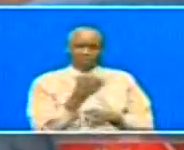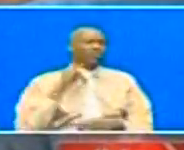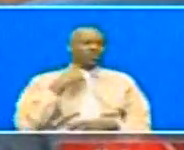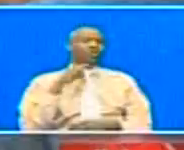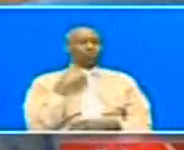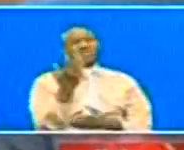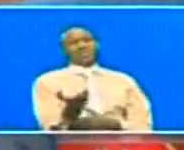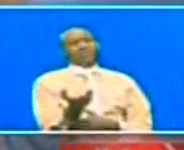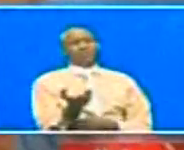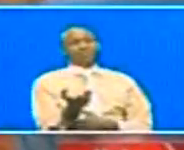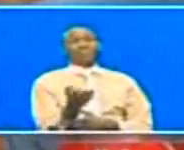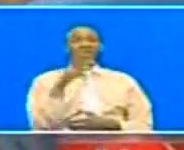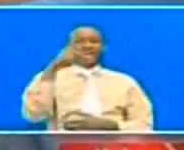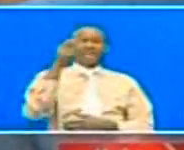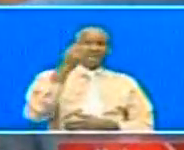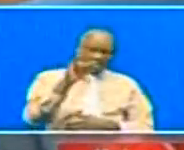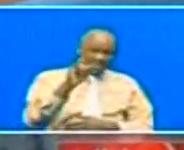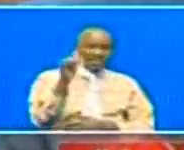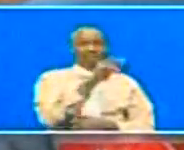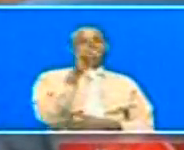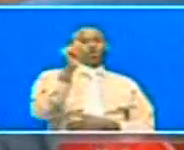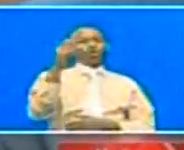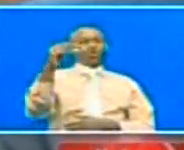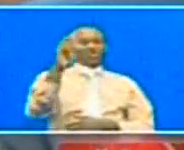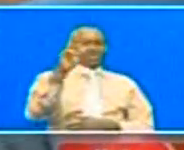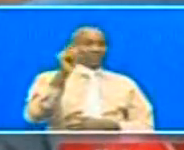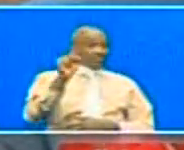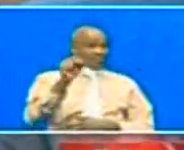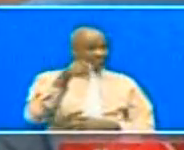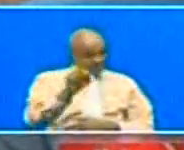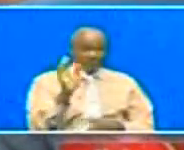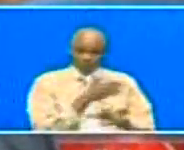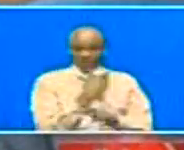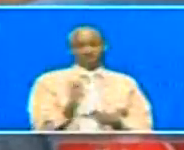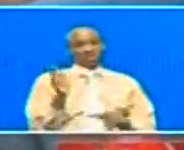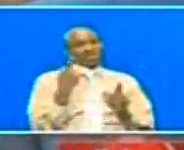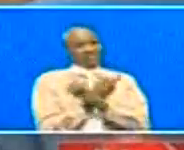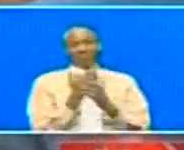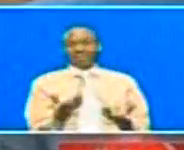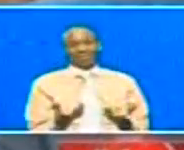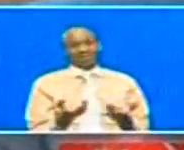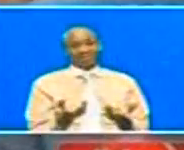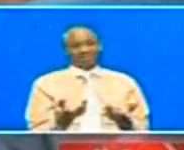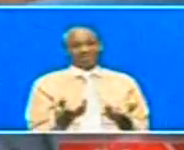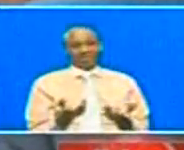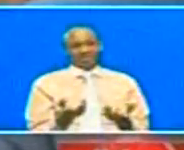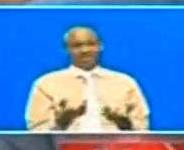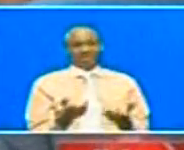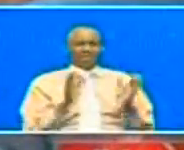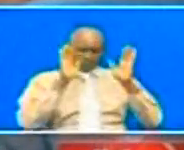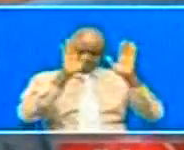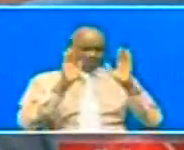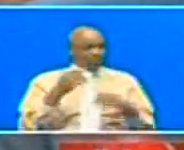Yeah. And Kenny still, Rogers. And still going. And still going. Still singing Gambler. So, you know. So I think it is important to